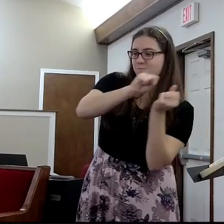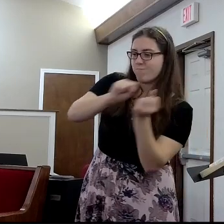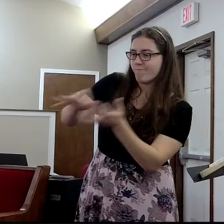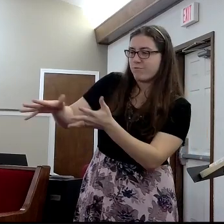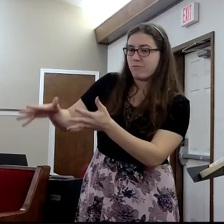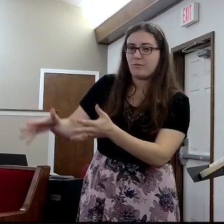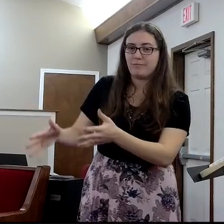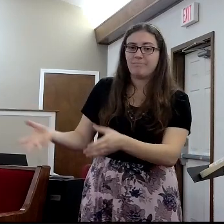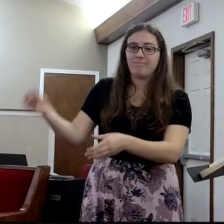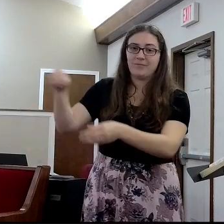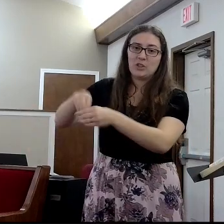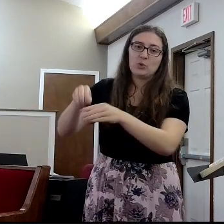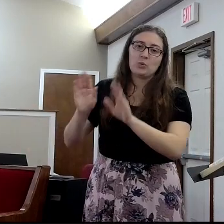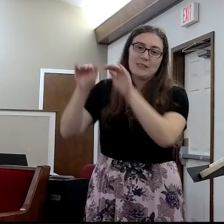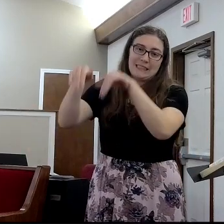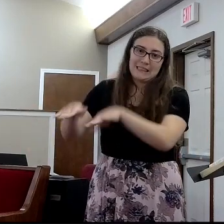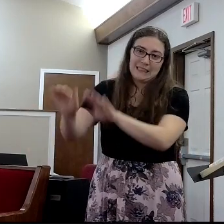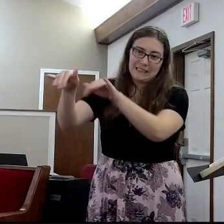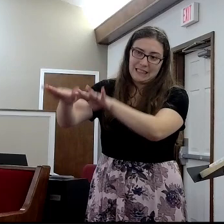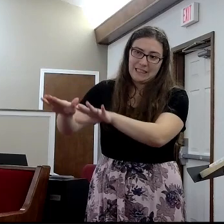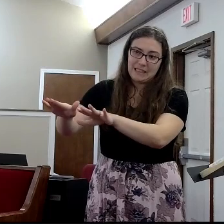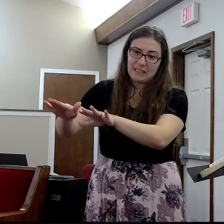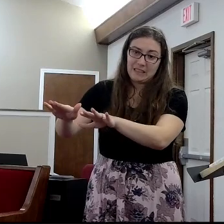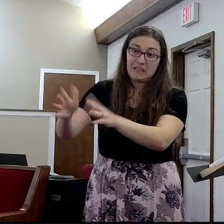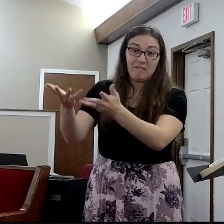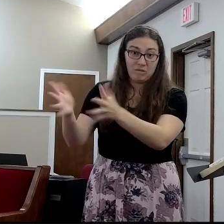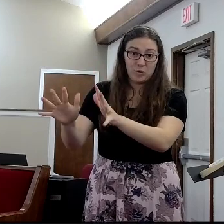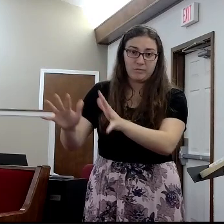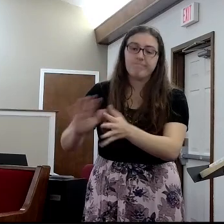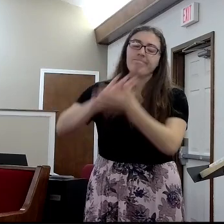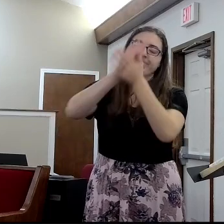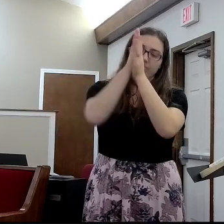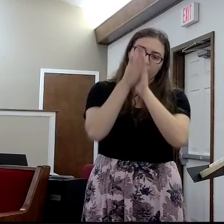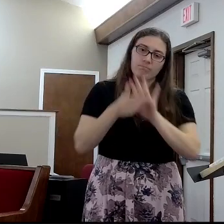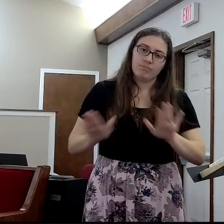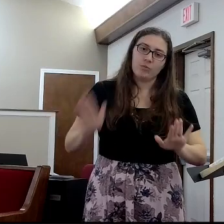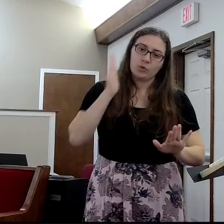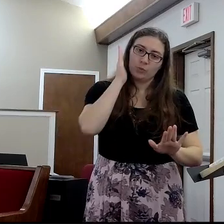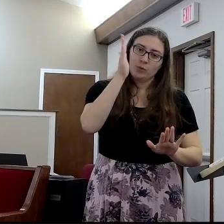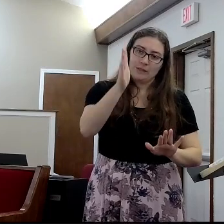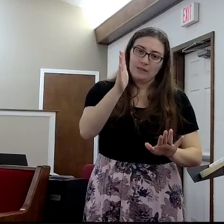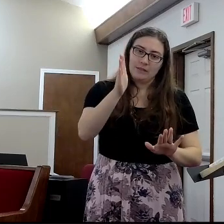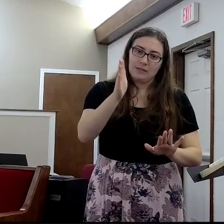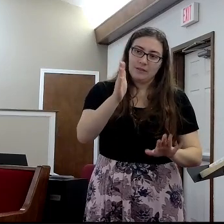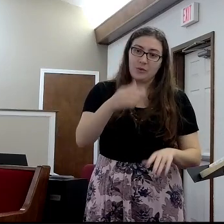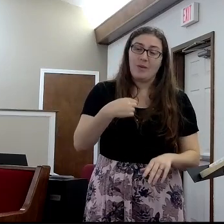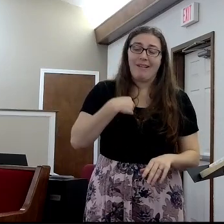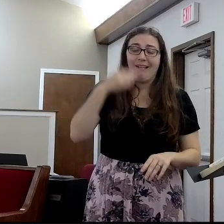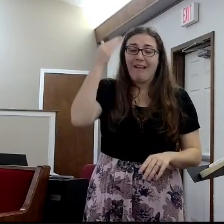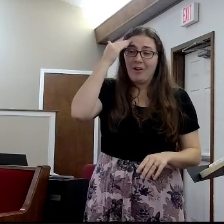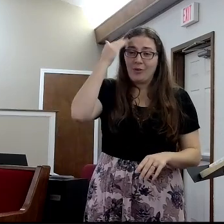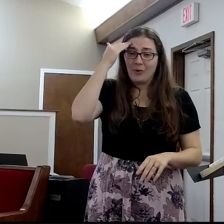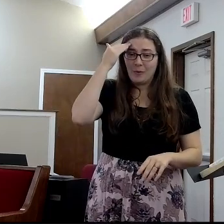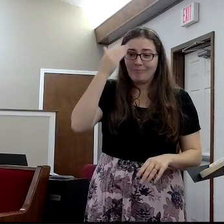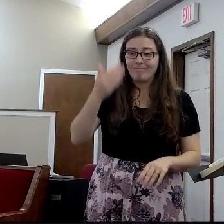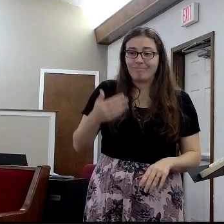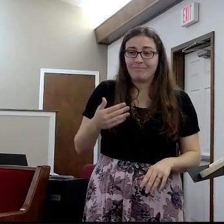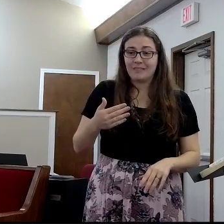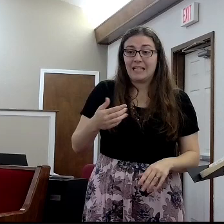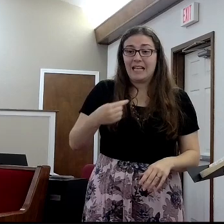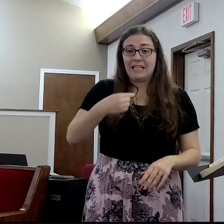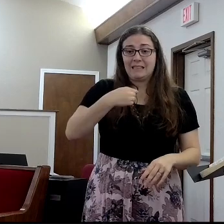cast me forth into the sea. So shall the sea be calm unto you. For I know that for my sake